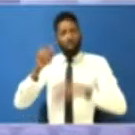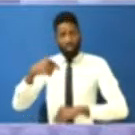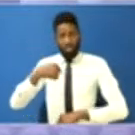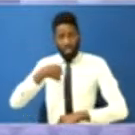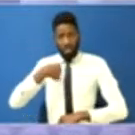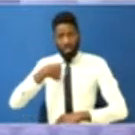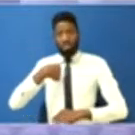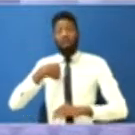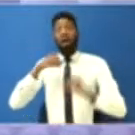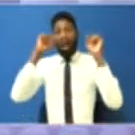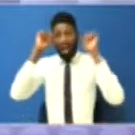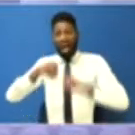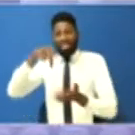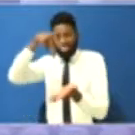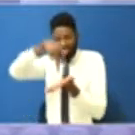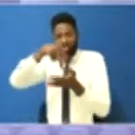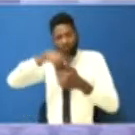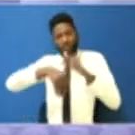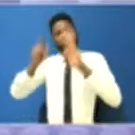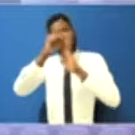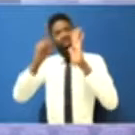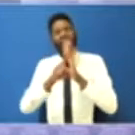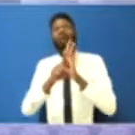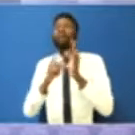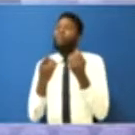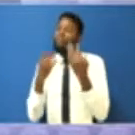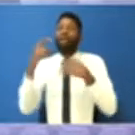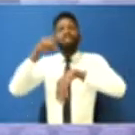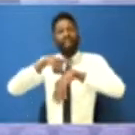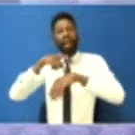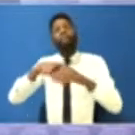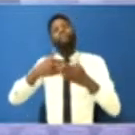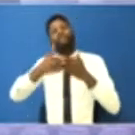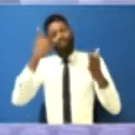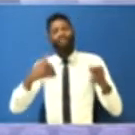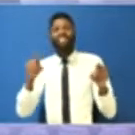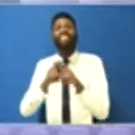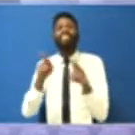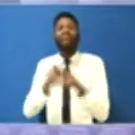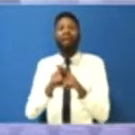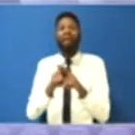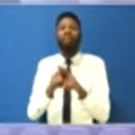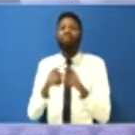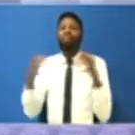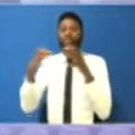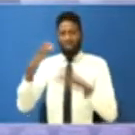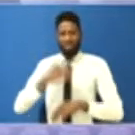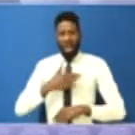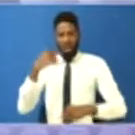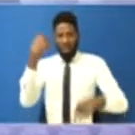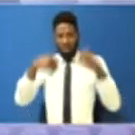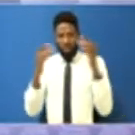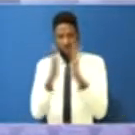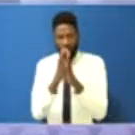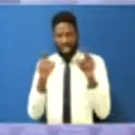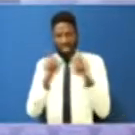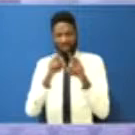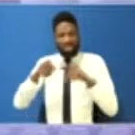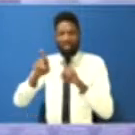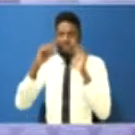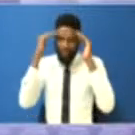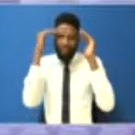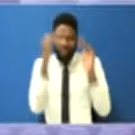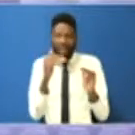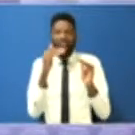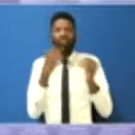a leader who stands on principle many times even before what my you know competitors and their colleagues thrive on you